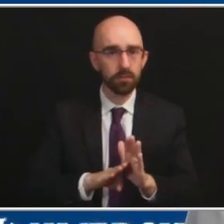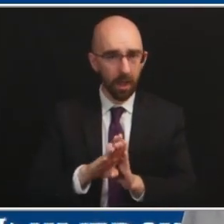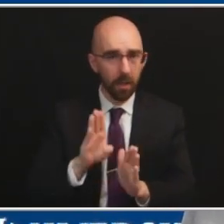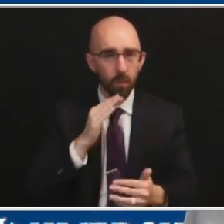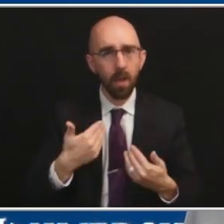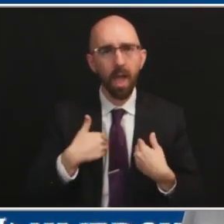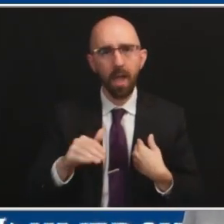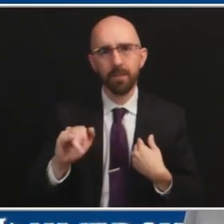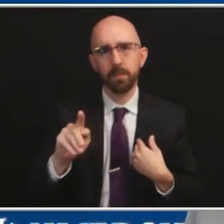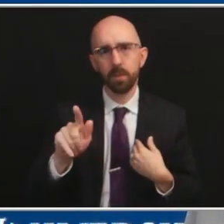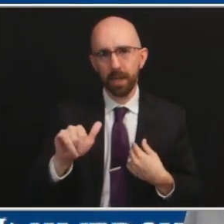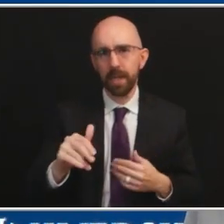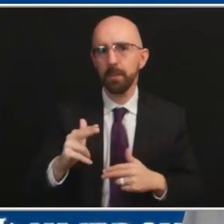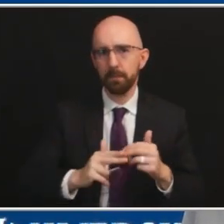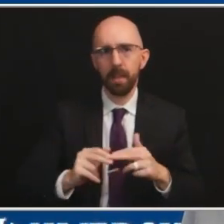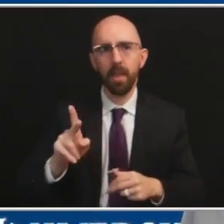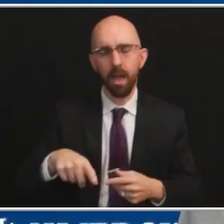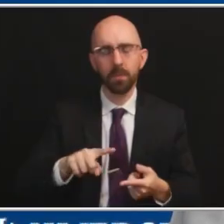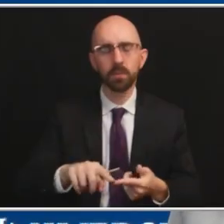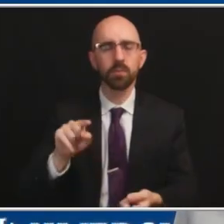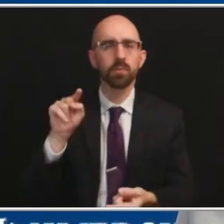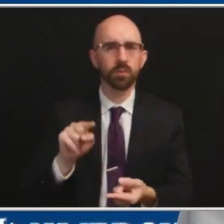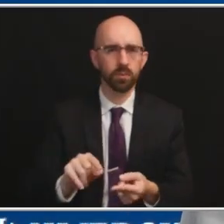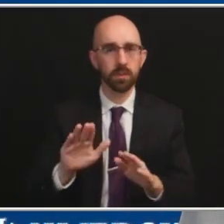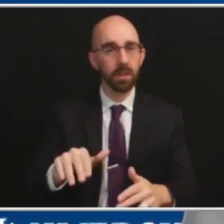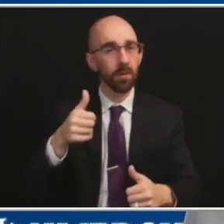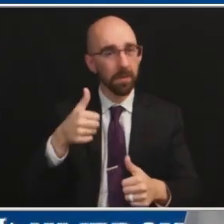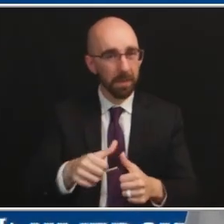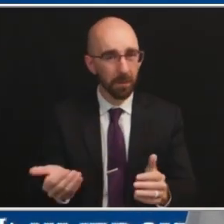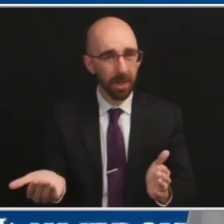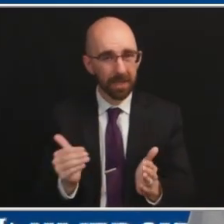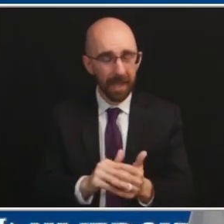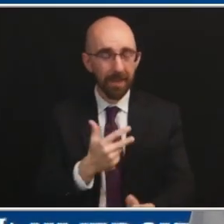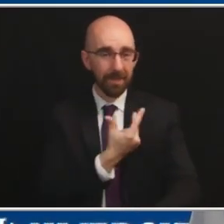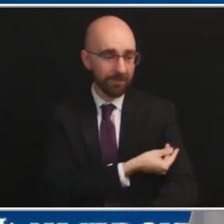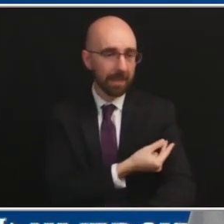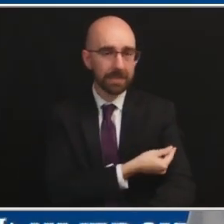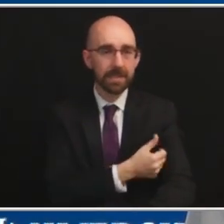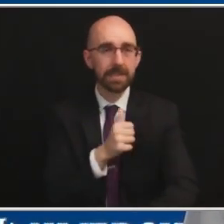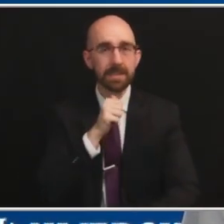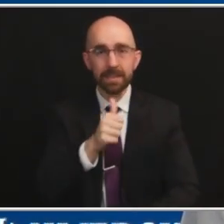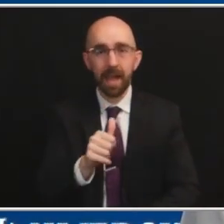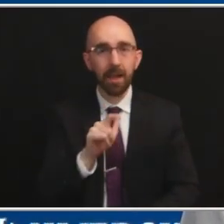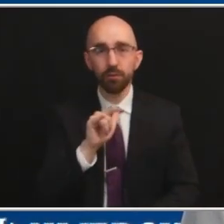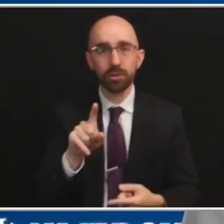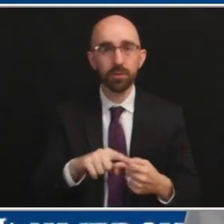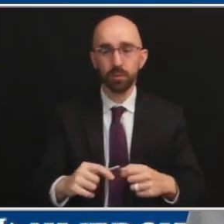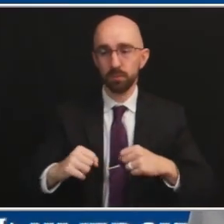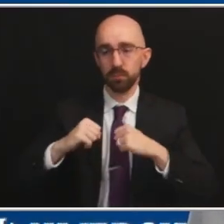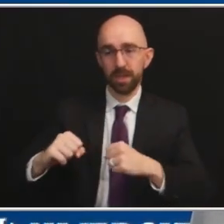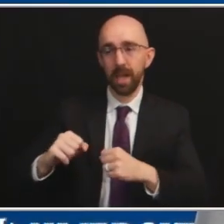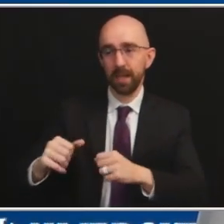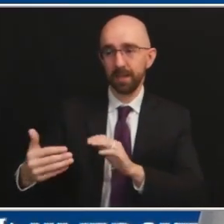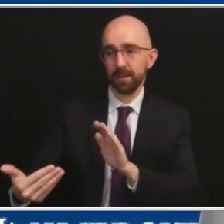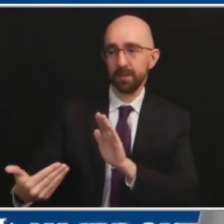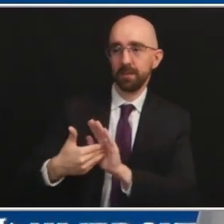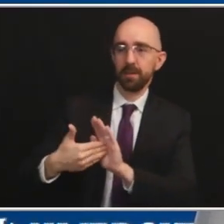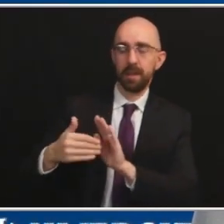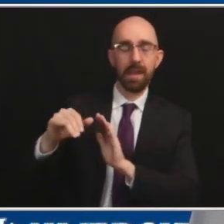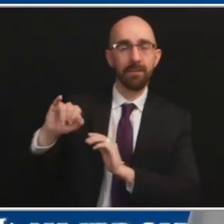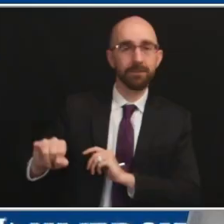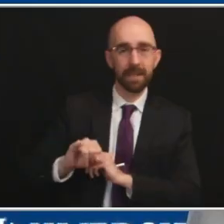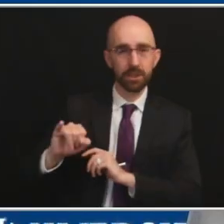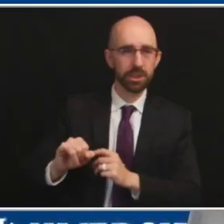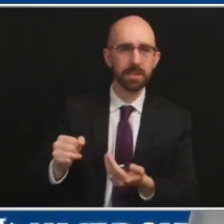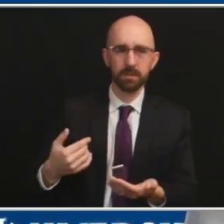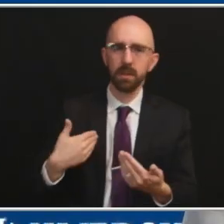built up to help reduce. Now remember, again, vaccines aren't really to protect against infection. What they do, and we have great